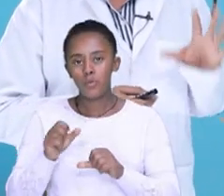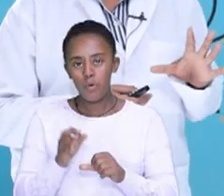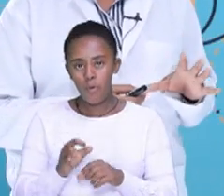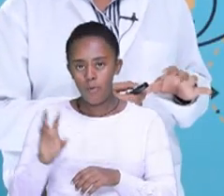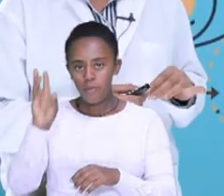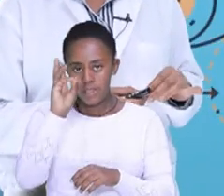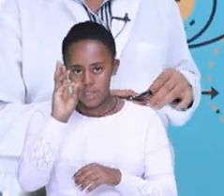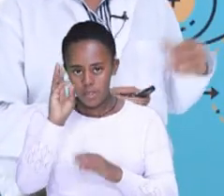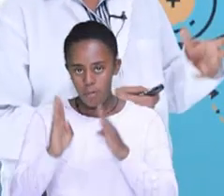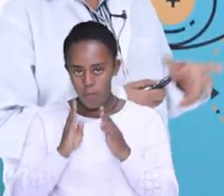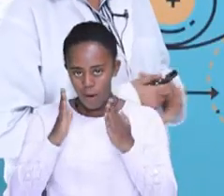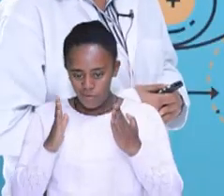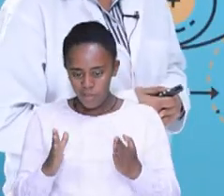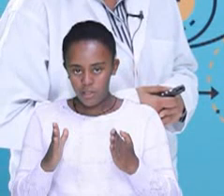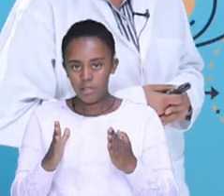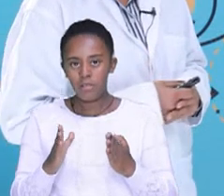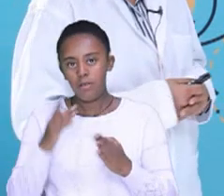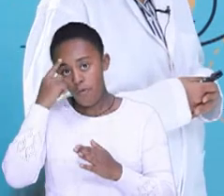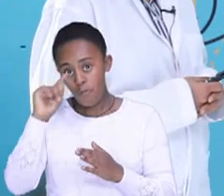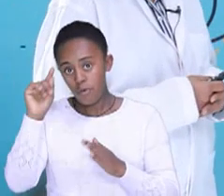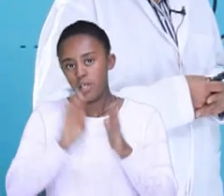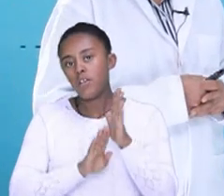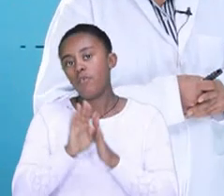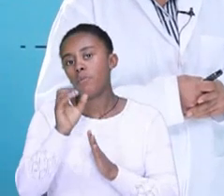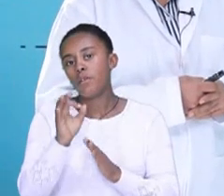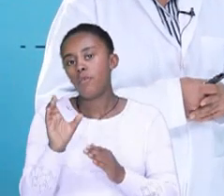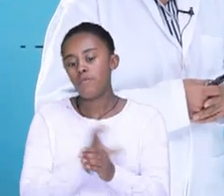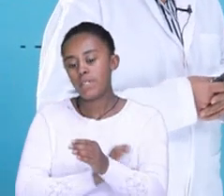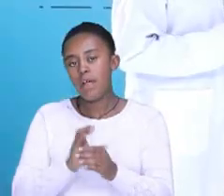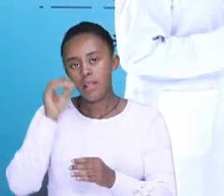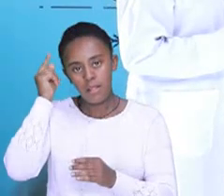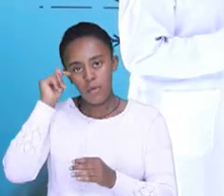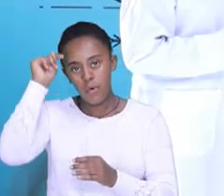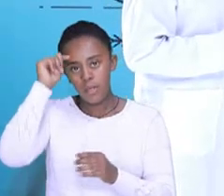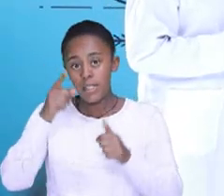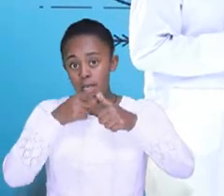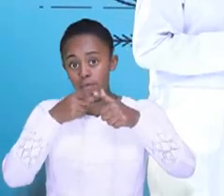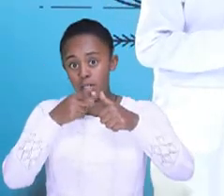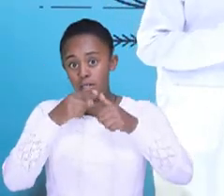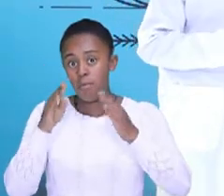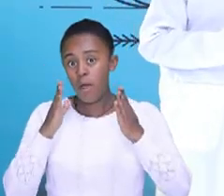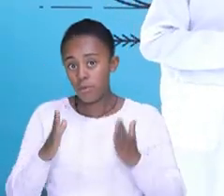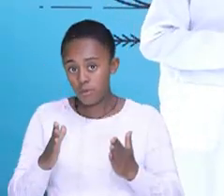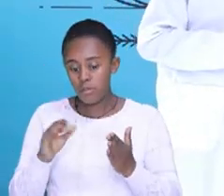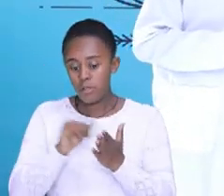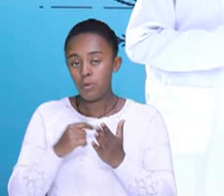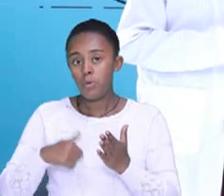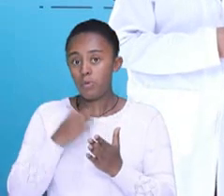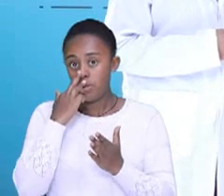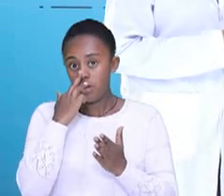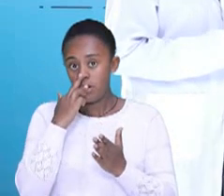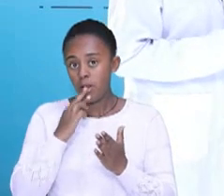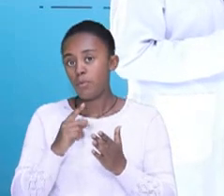6 biologists for the development of cell theory. The first biologist that we are going to